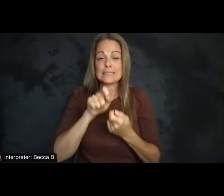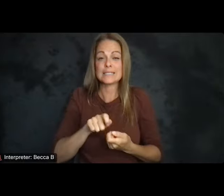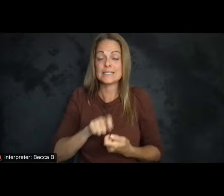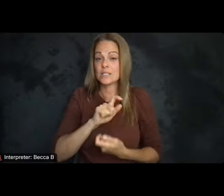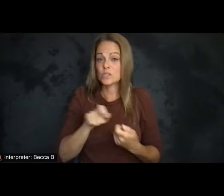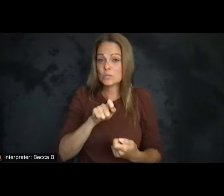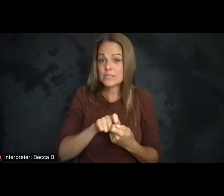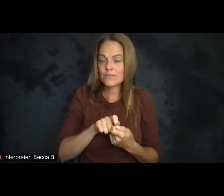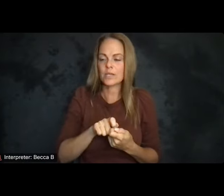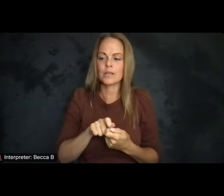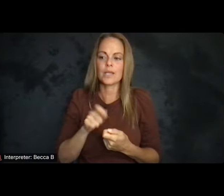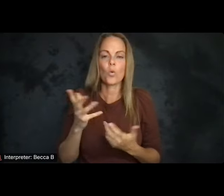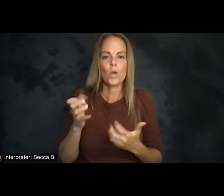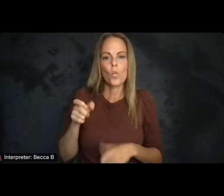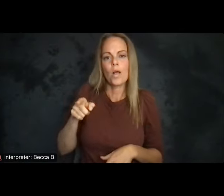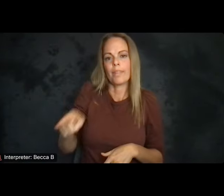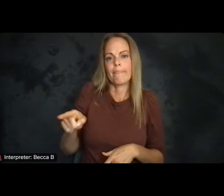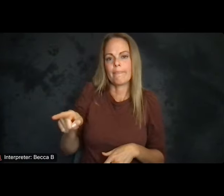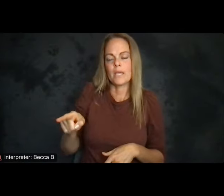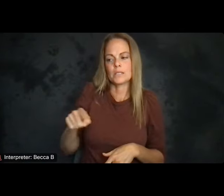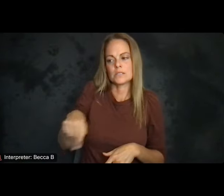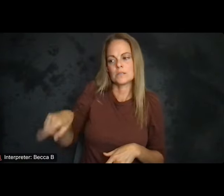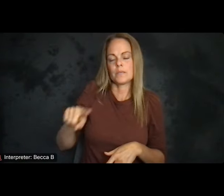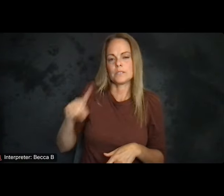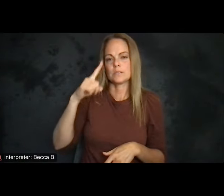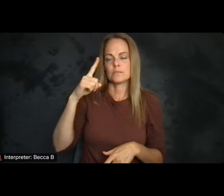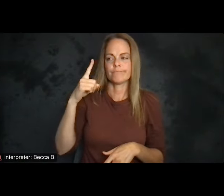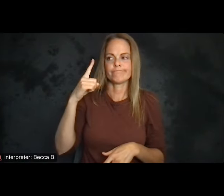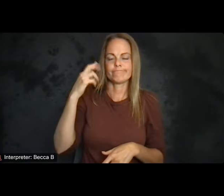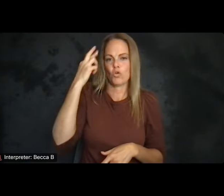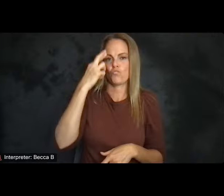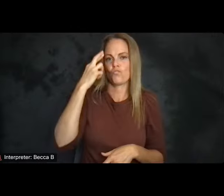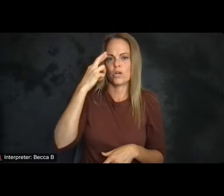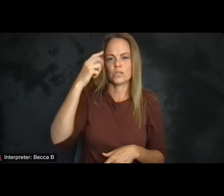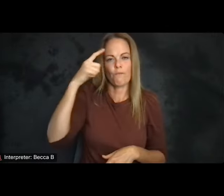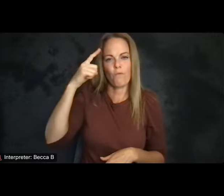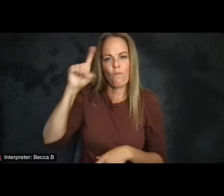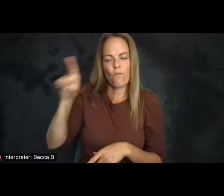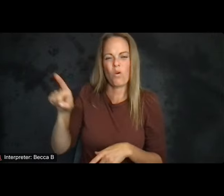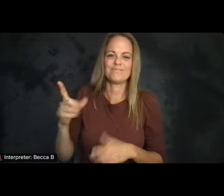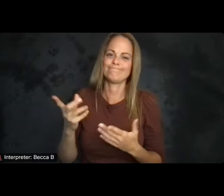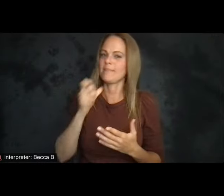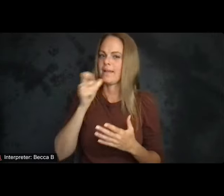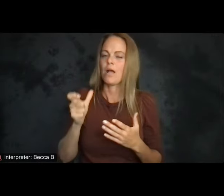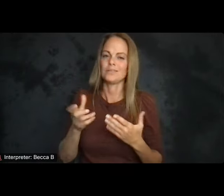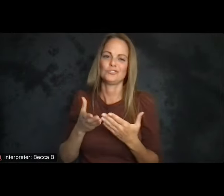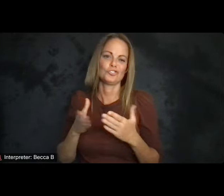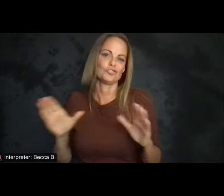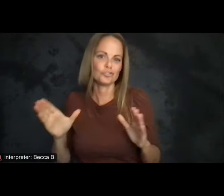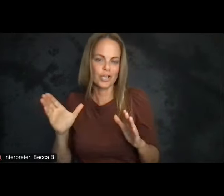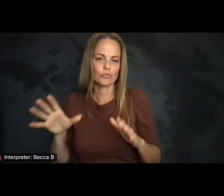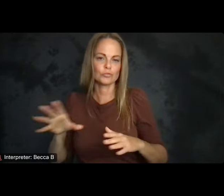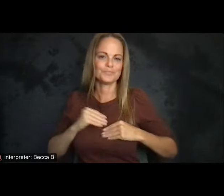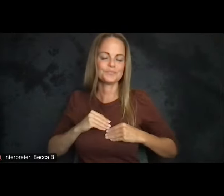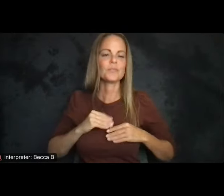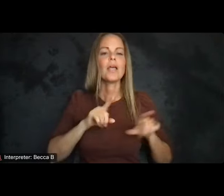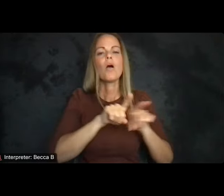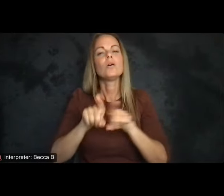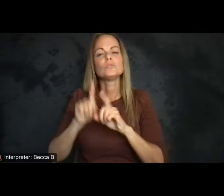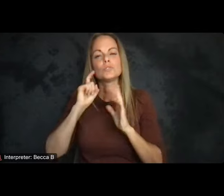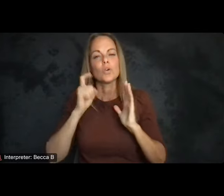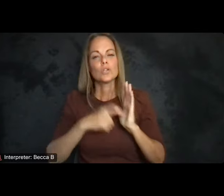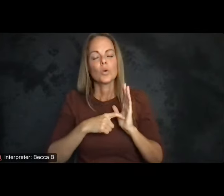this piece due to this reason versus just generalization. And then I also noticed that